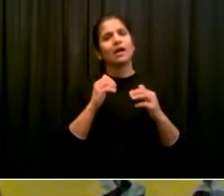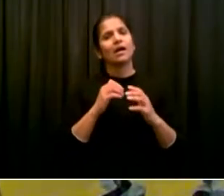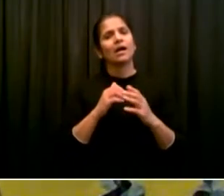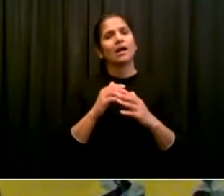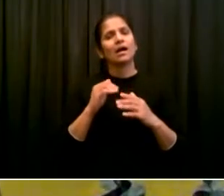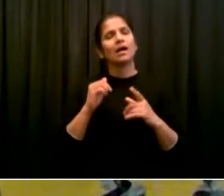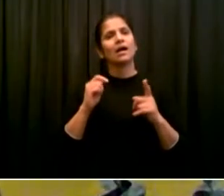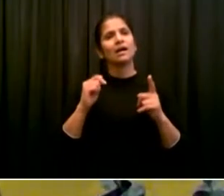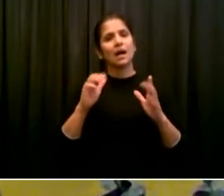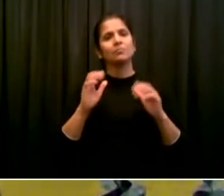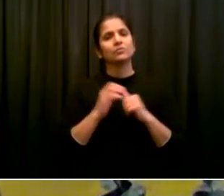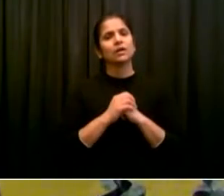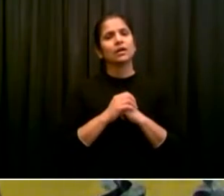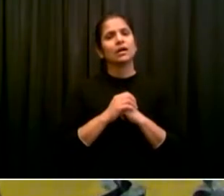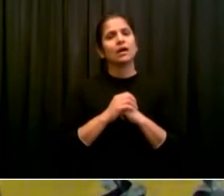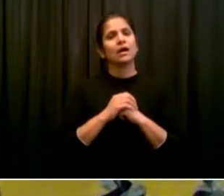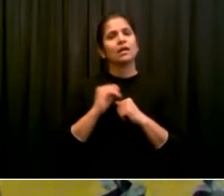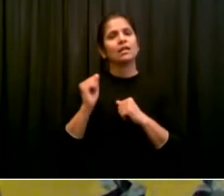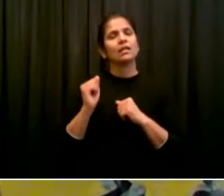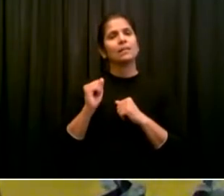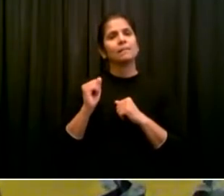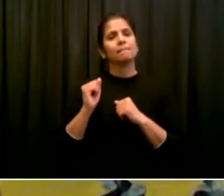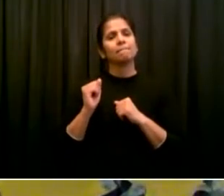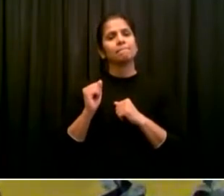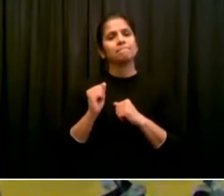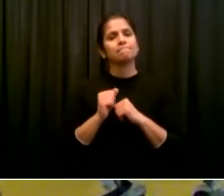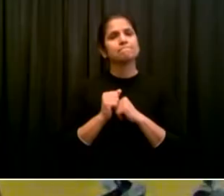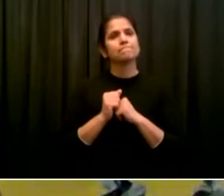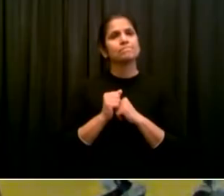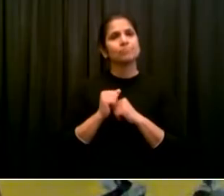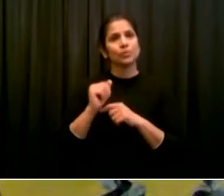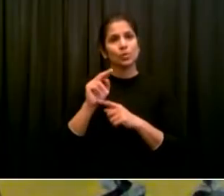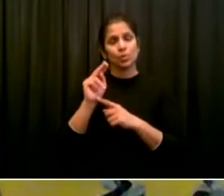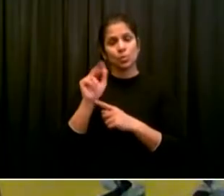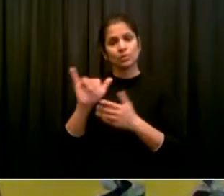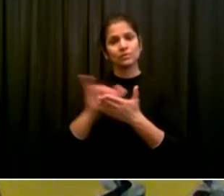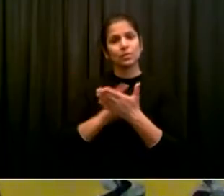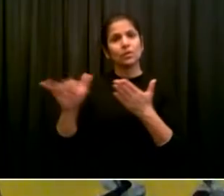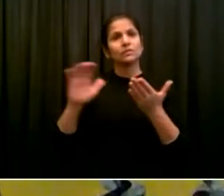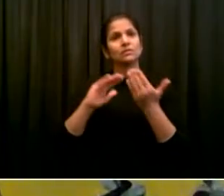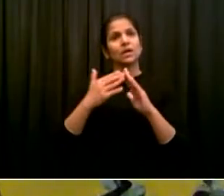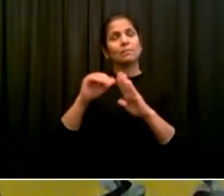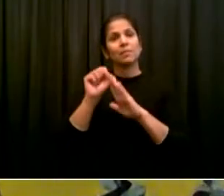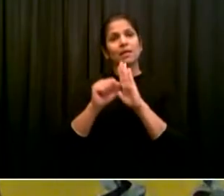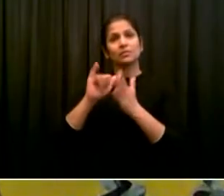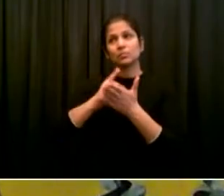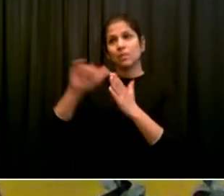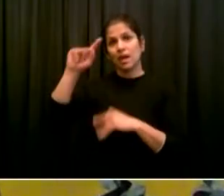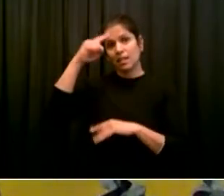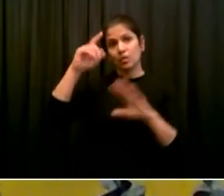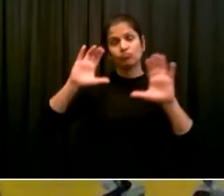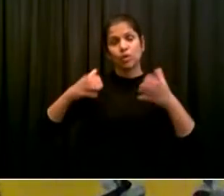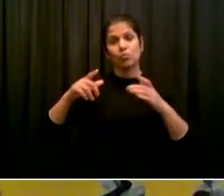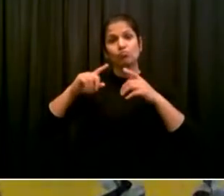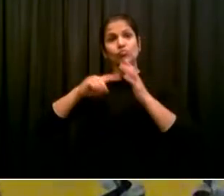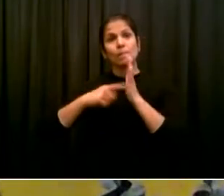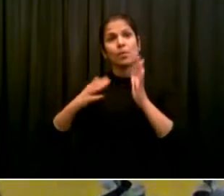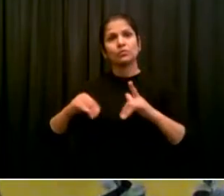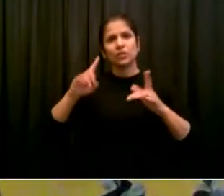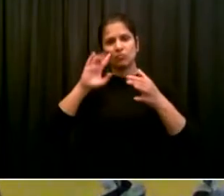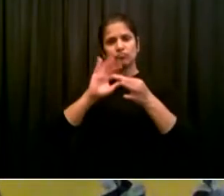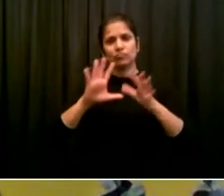she's made, and that is that in the New York Urban League State of Black New York report, which we recently released, one of the statistics